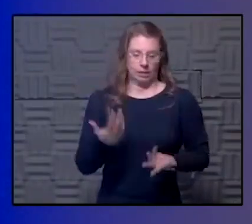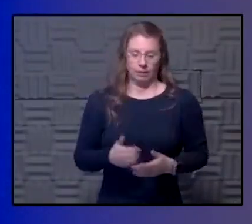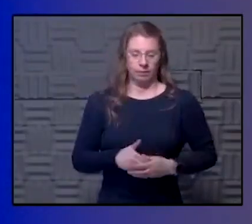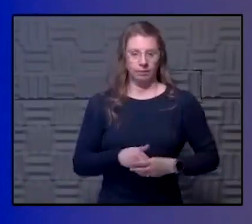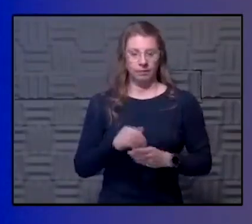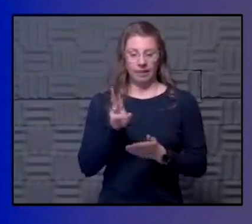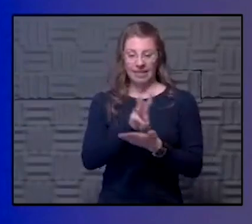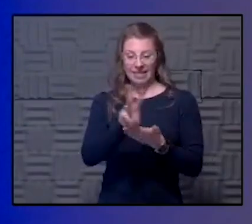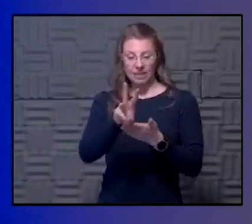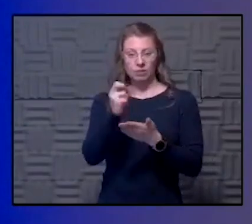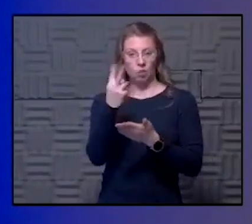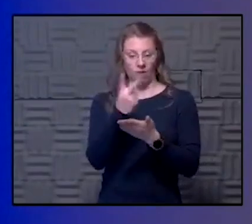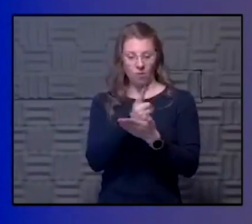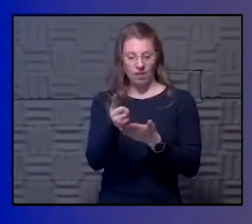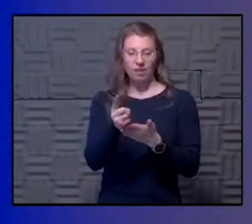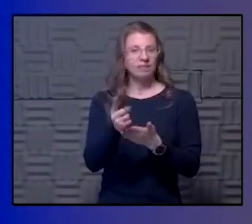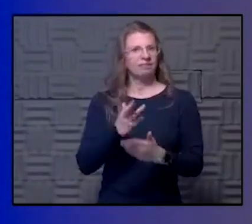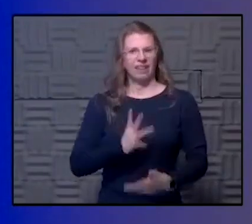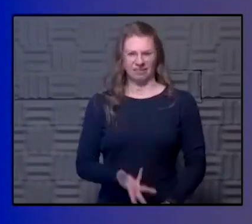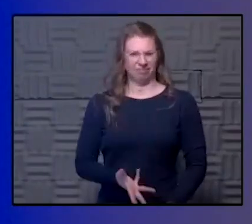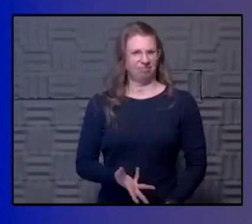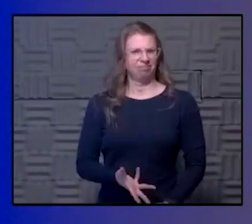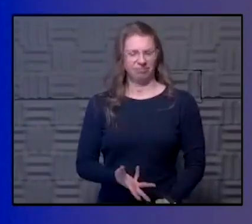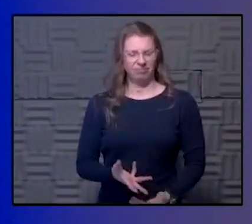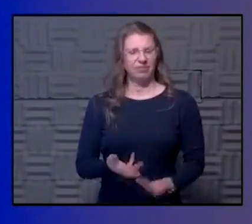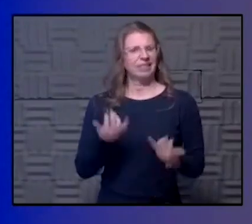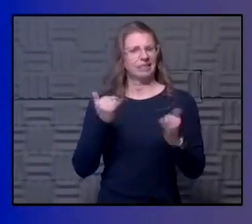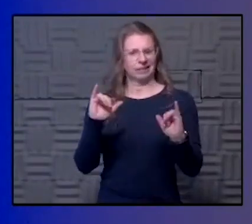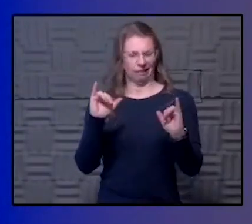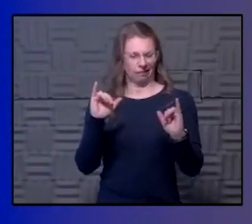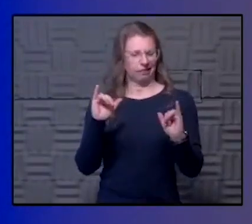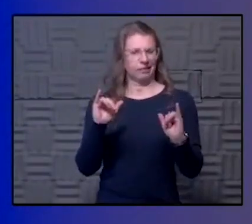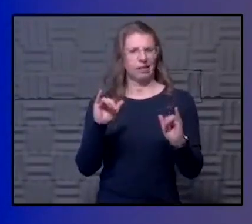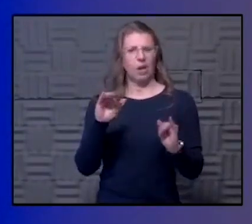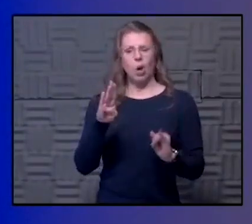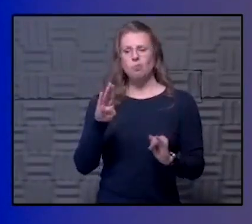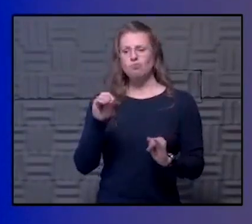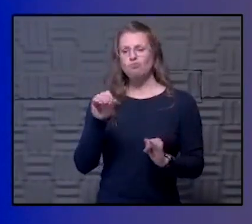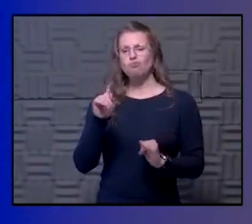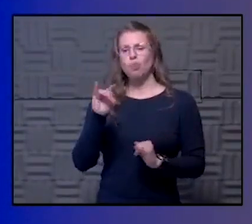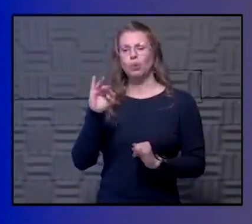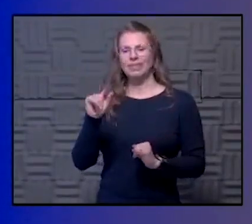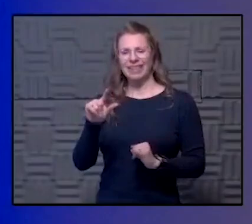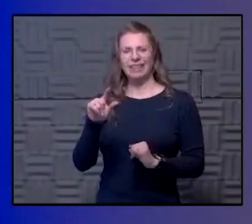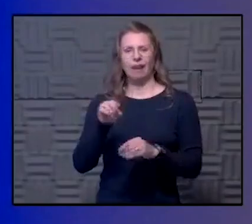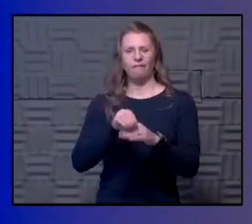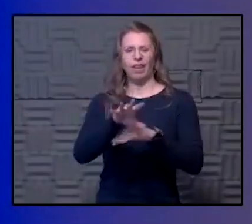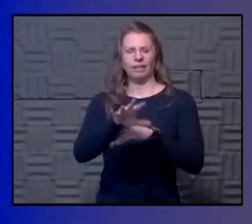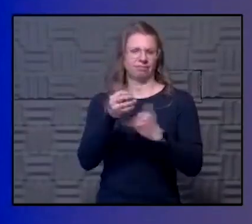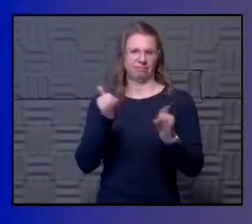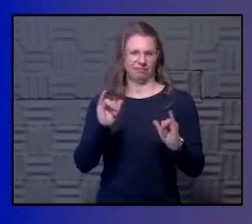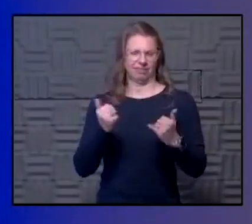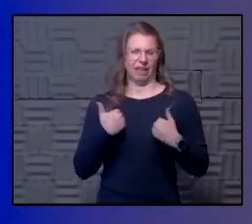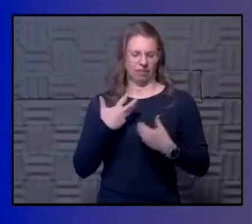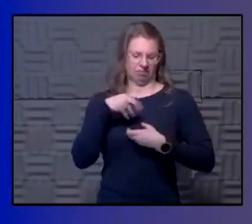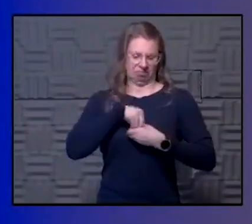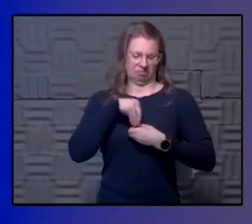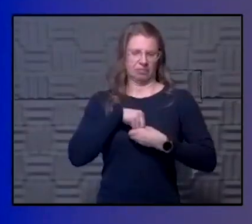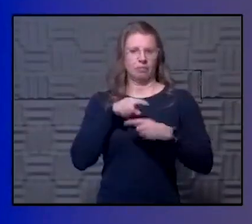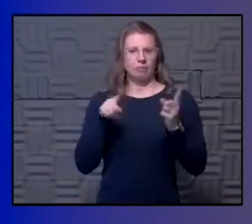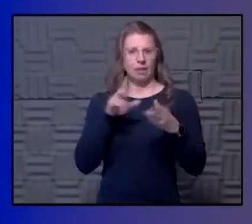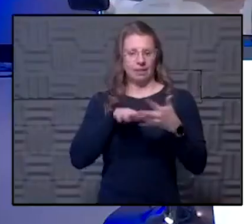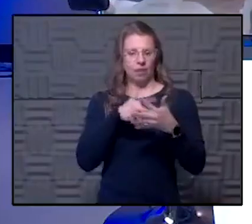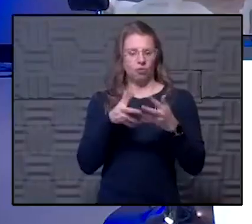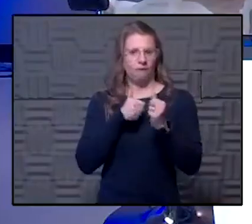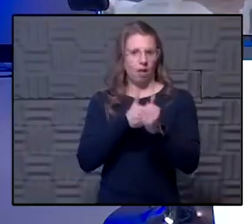to that 6 weeks, 12 weeks is okay. You'll still have that boosting effect, but you really want to try to stay on schedule as much as